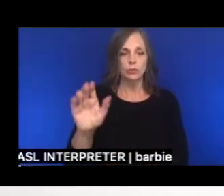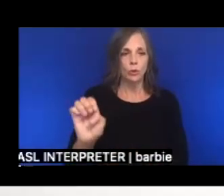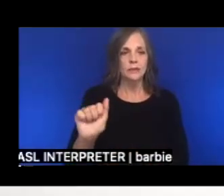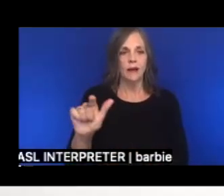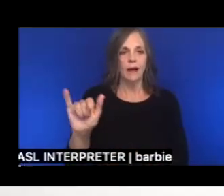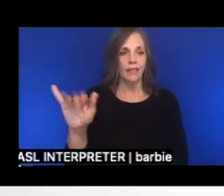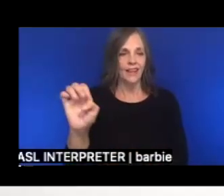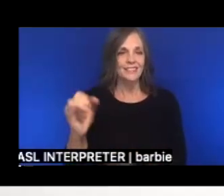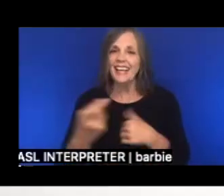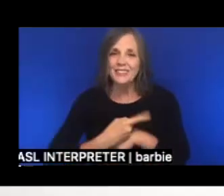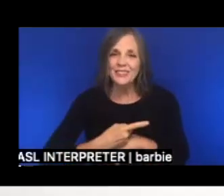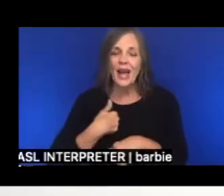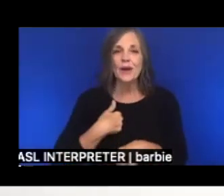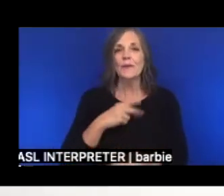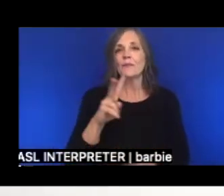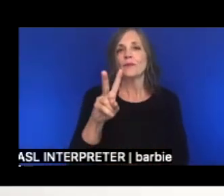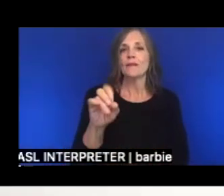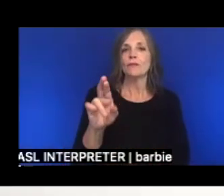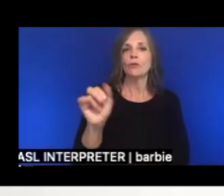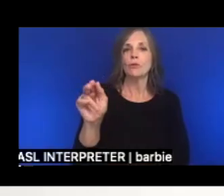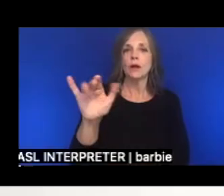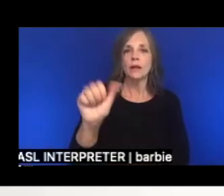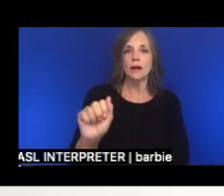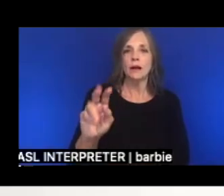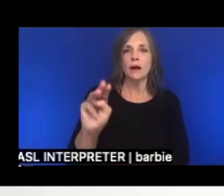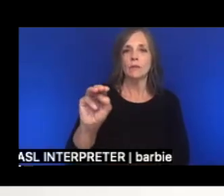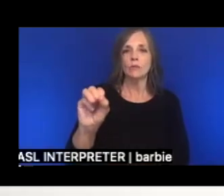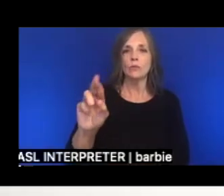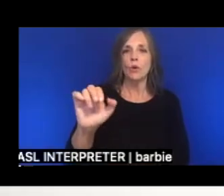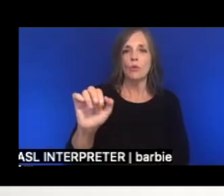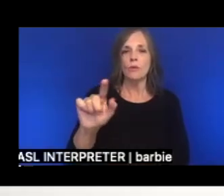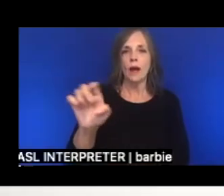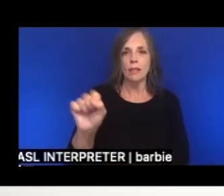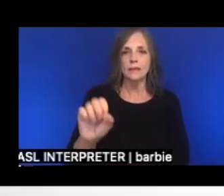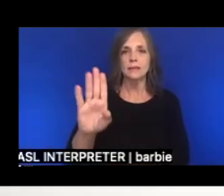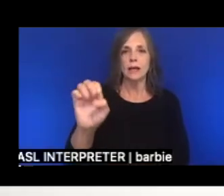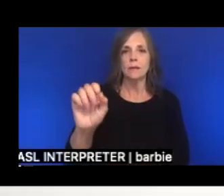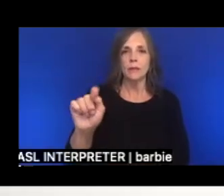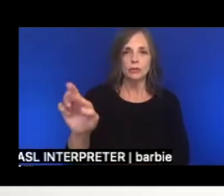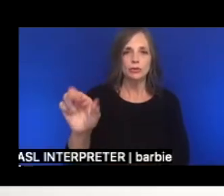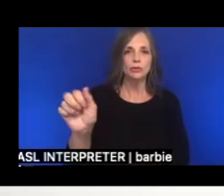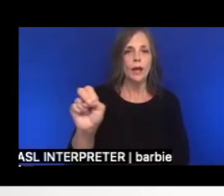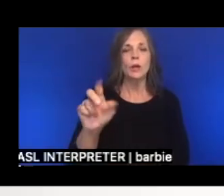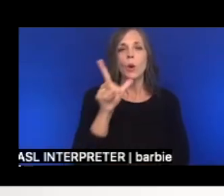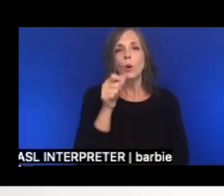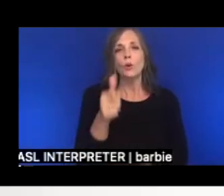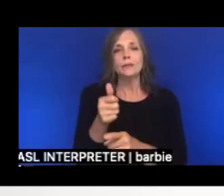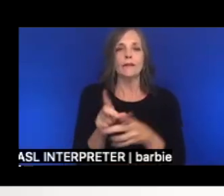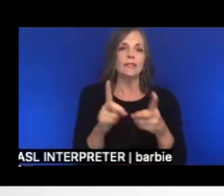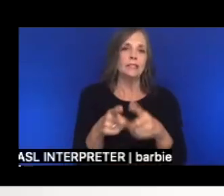And today we have Verónica Morales Beltrán, who is a digital accessibility consultant at